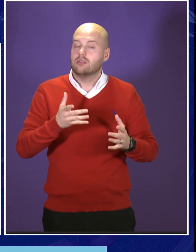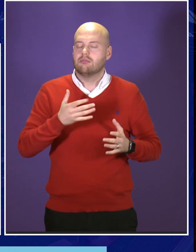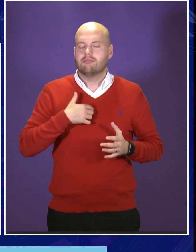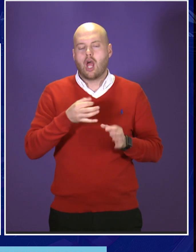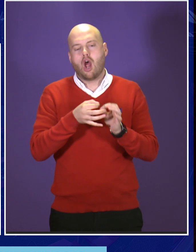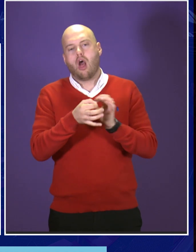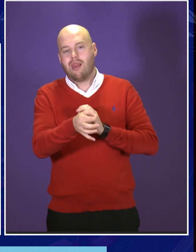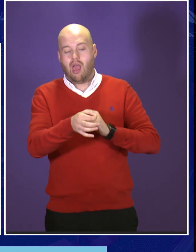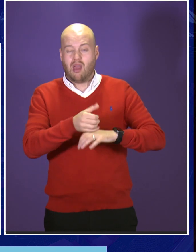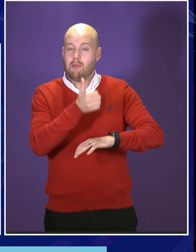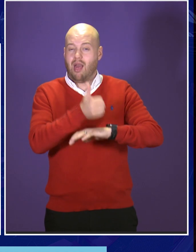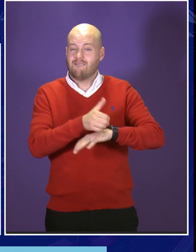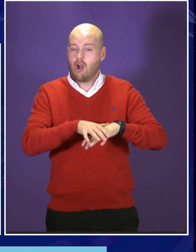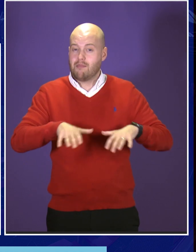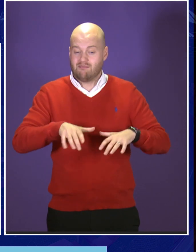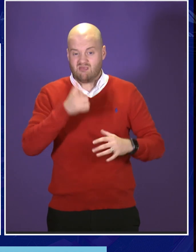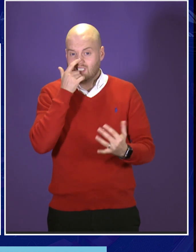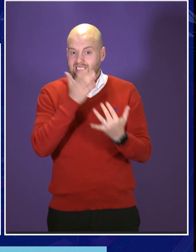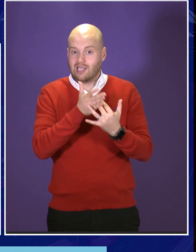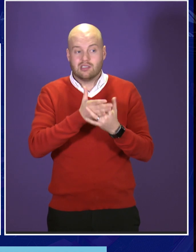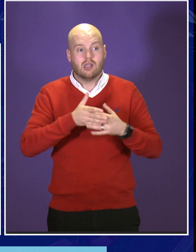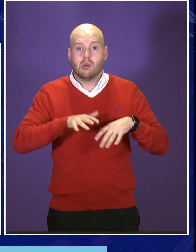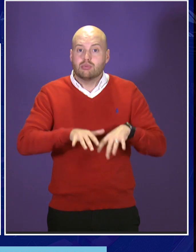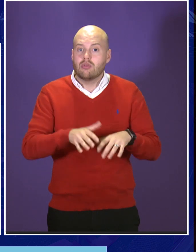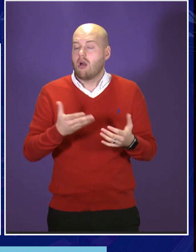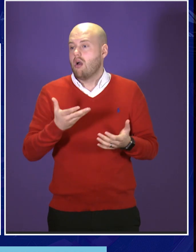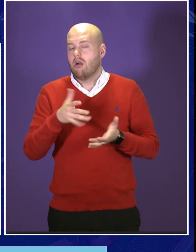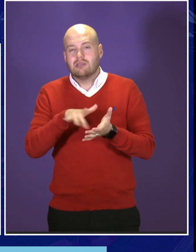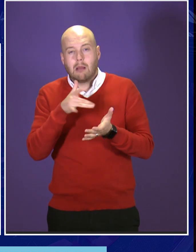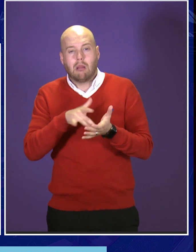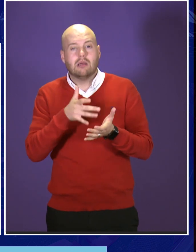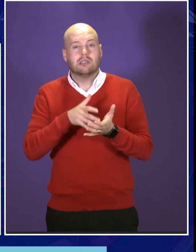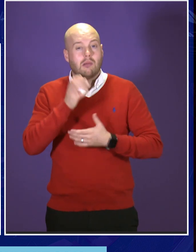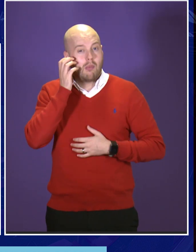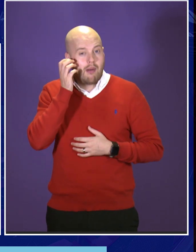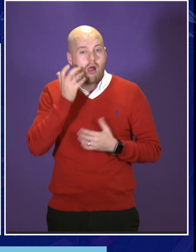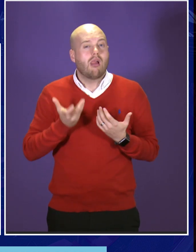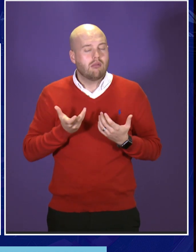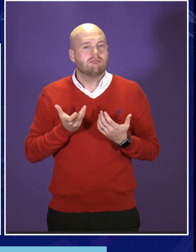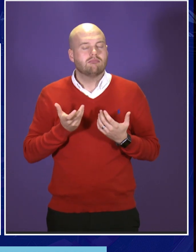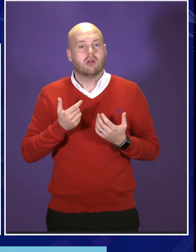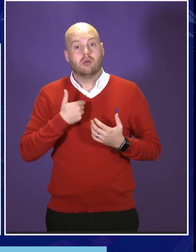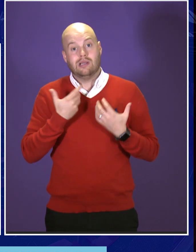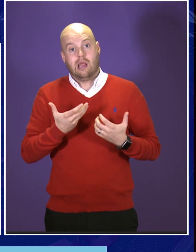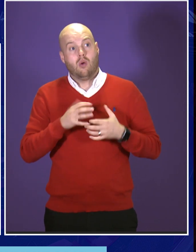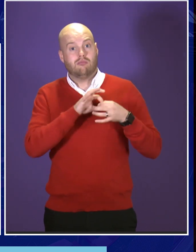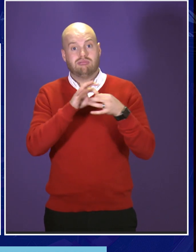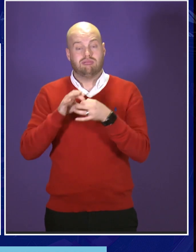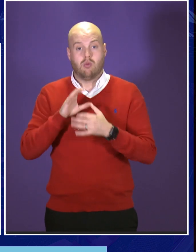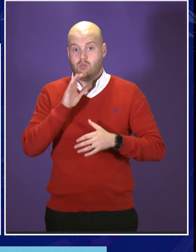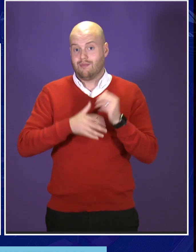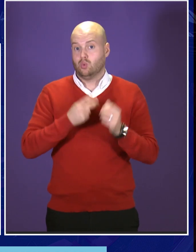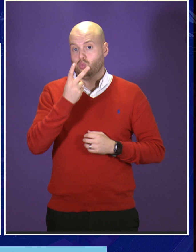platform accessible on your computer, on a tablet, on your mobile phone, and we now work with about 2,000,